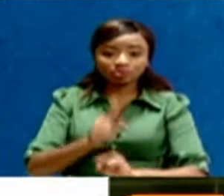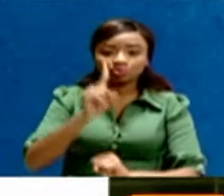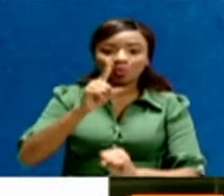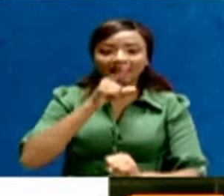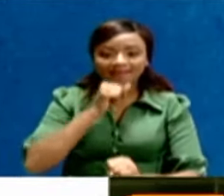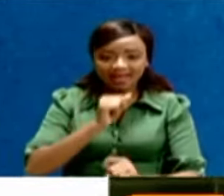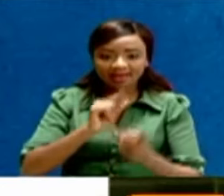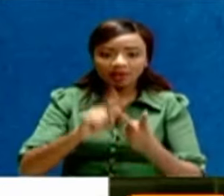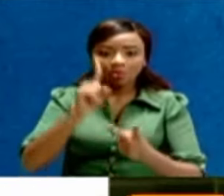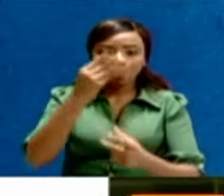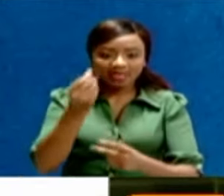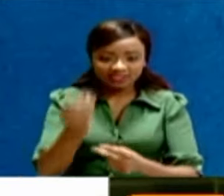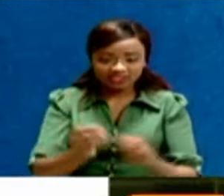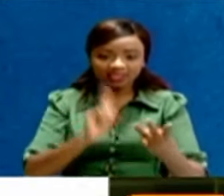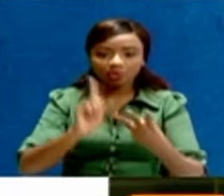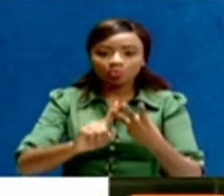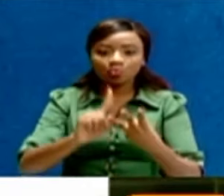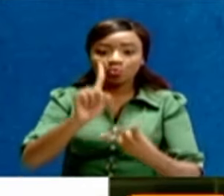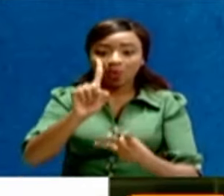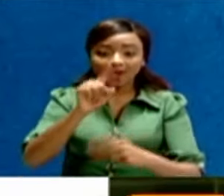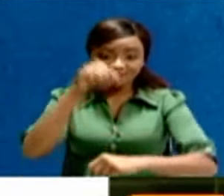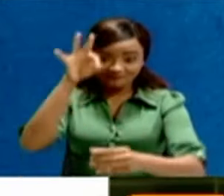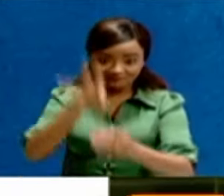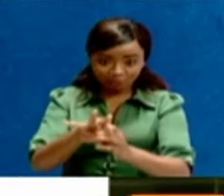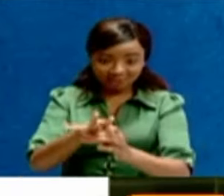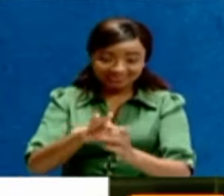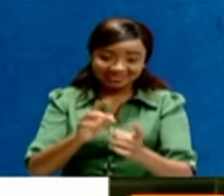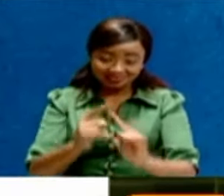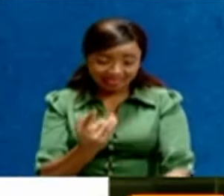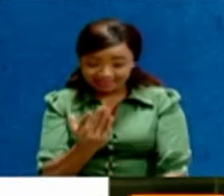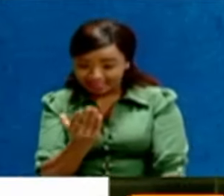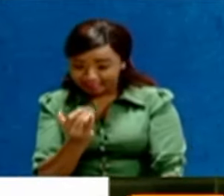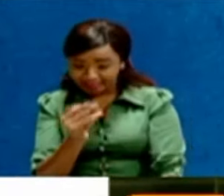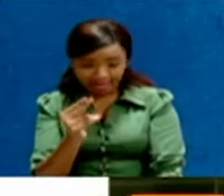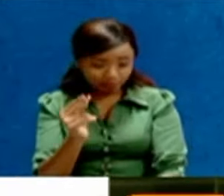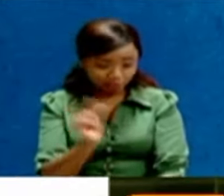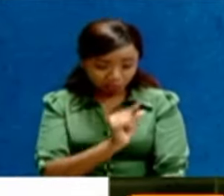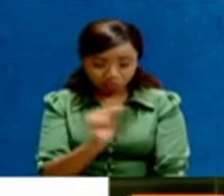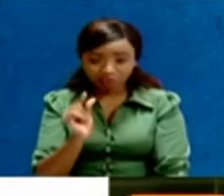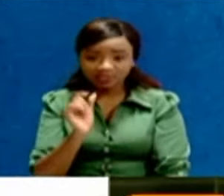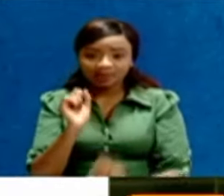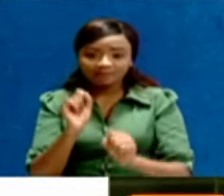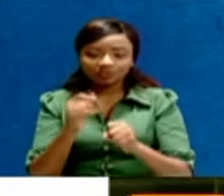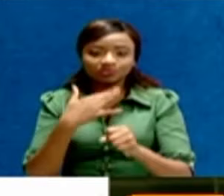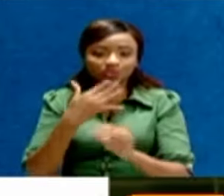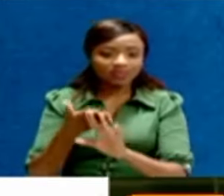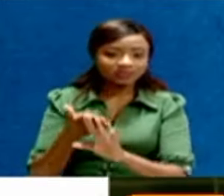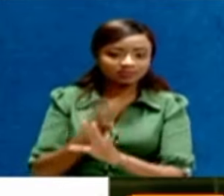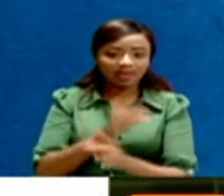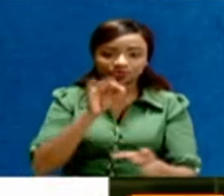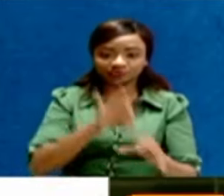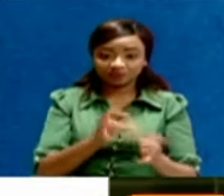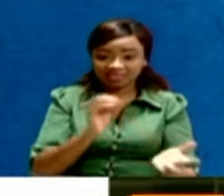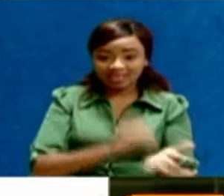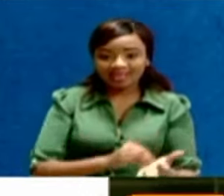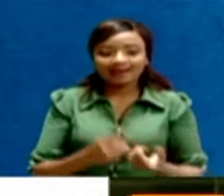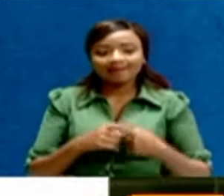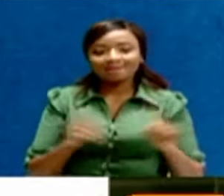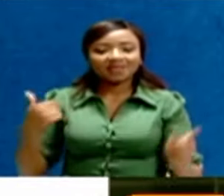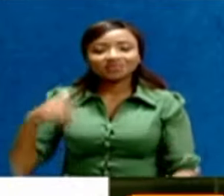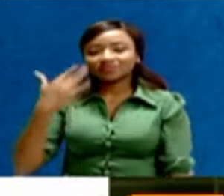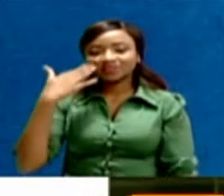vote. Very soon, we intend to now take back the vote again. But we have seen